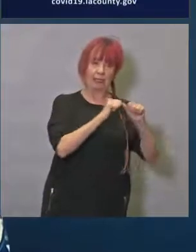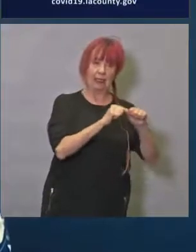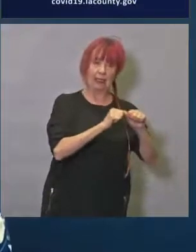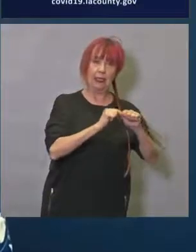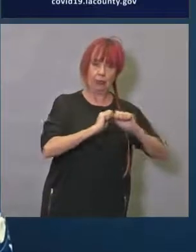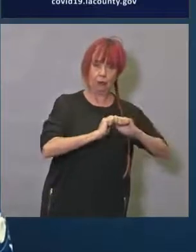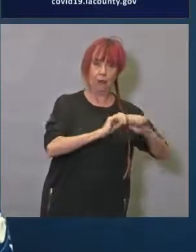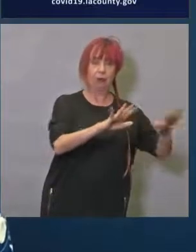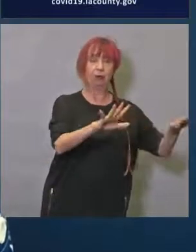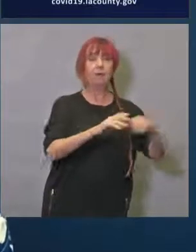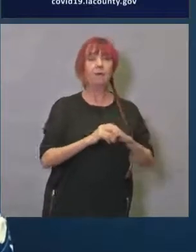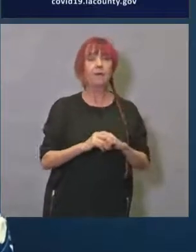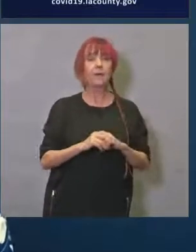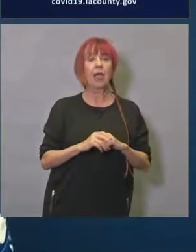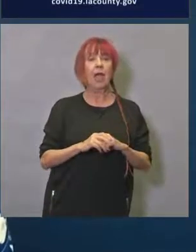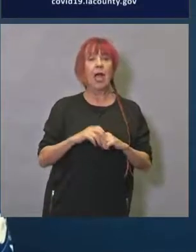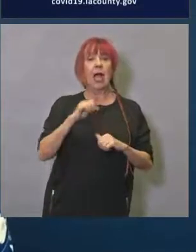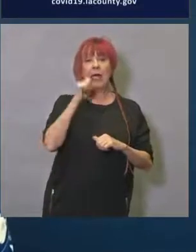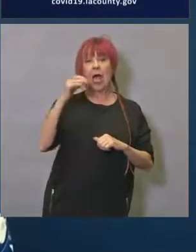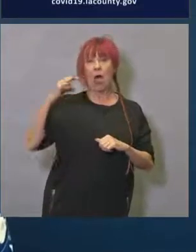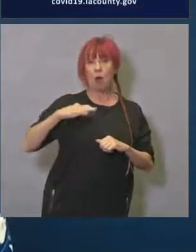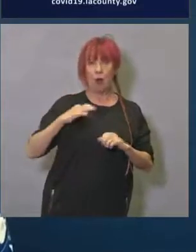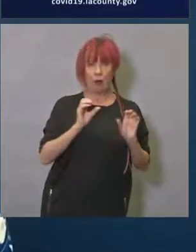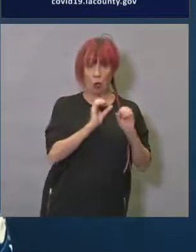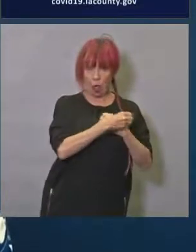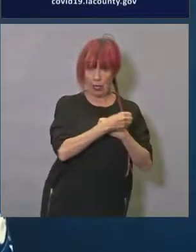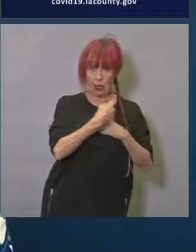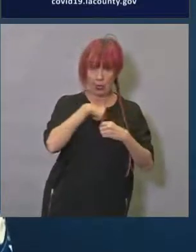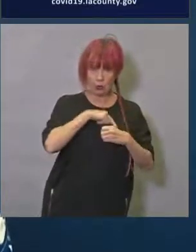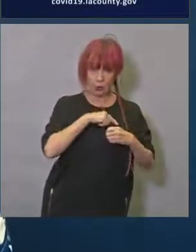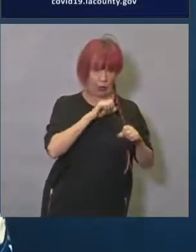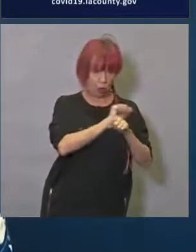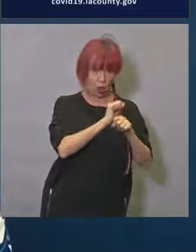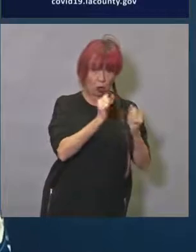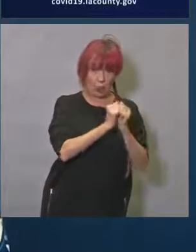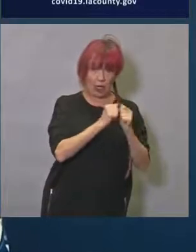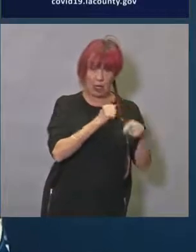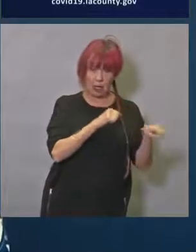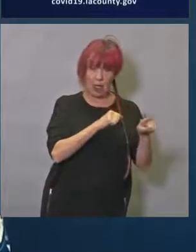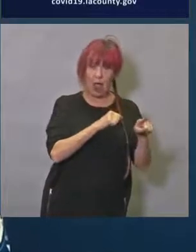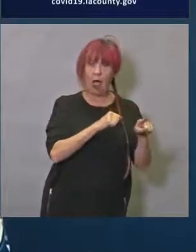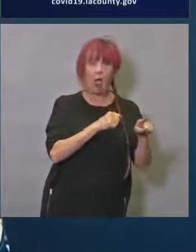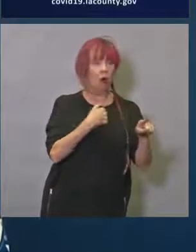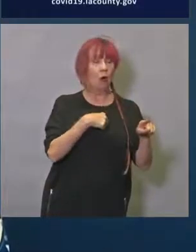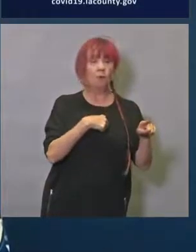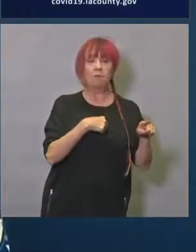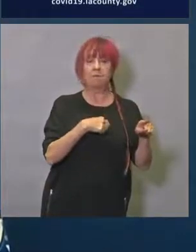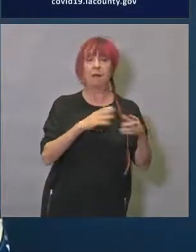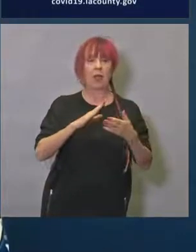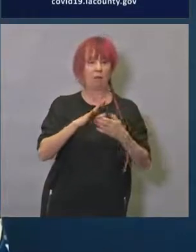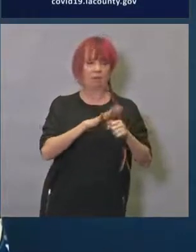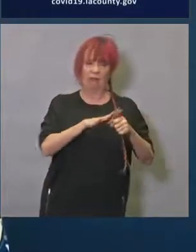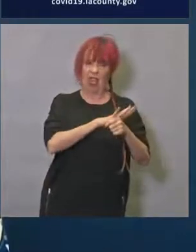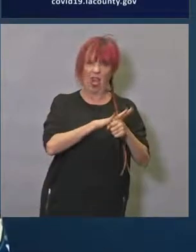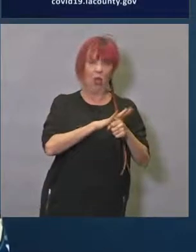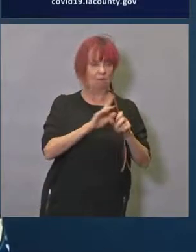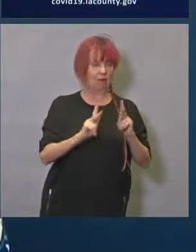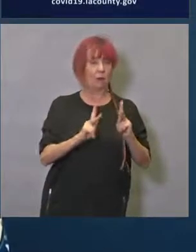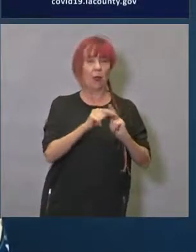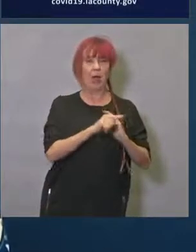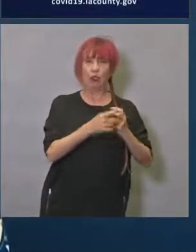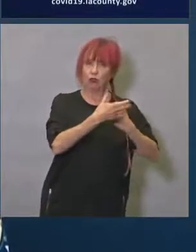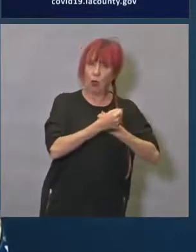out. The nonprofit organizations that we work with are trusted by local residents and provide